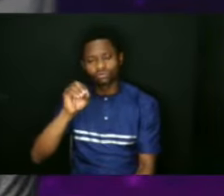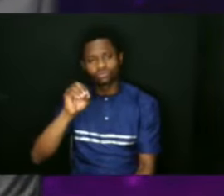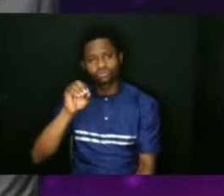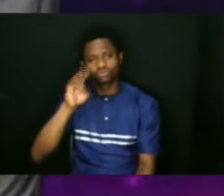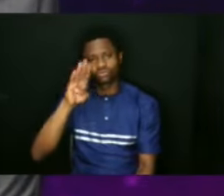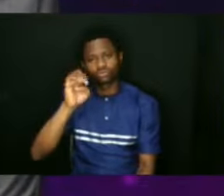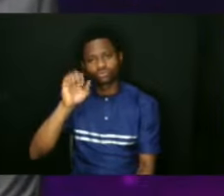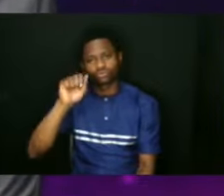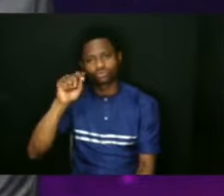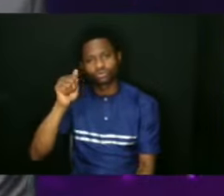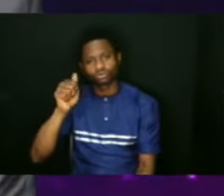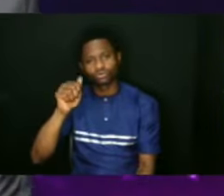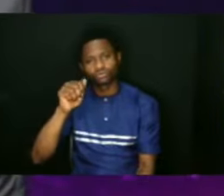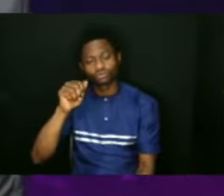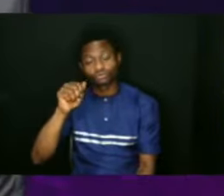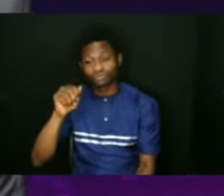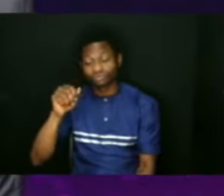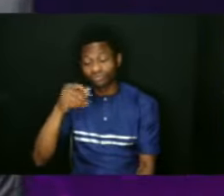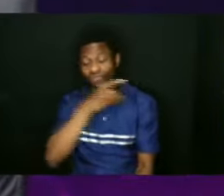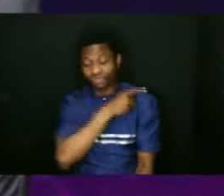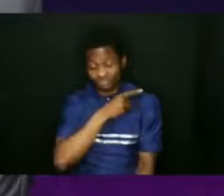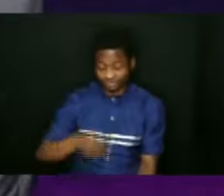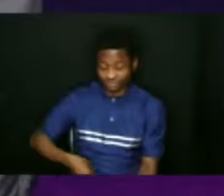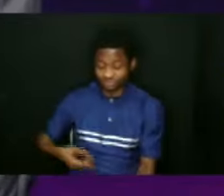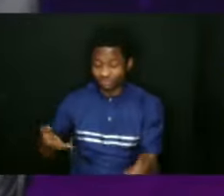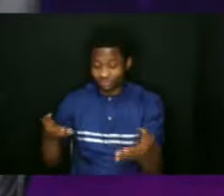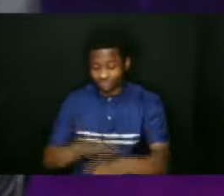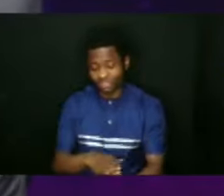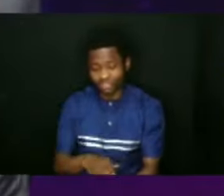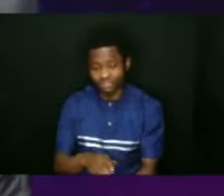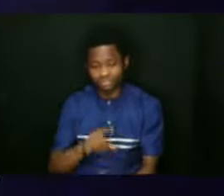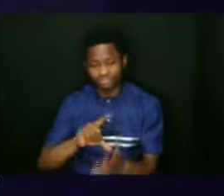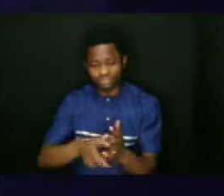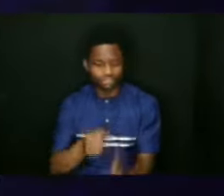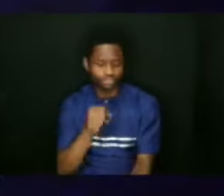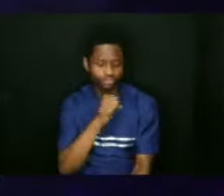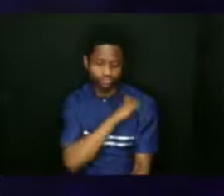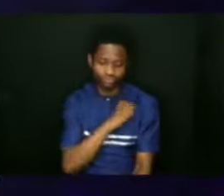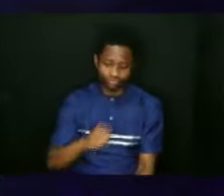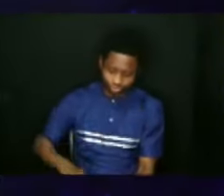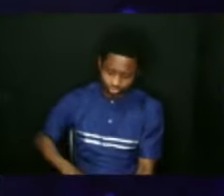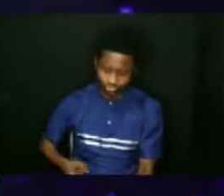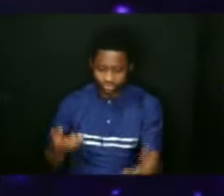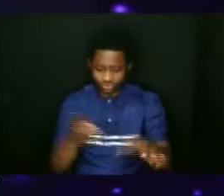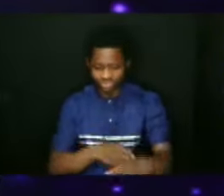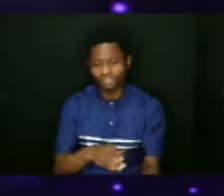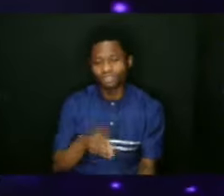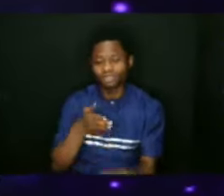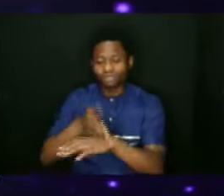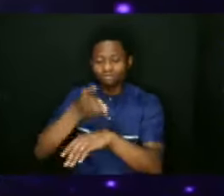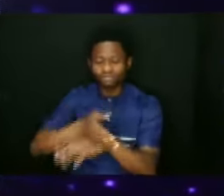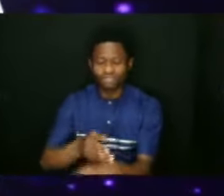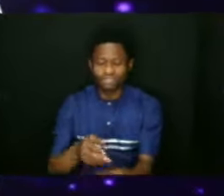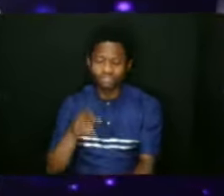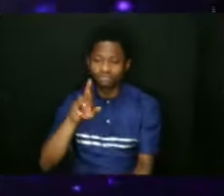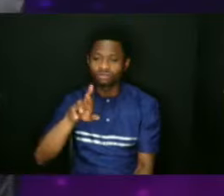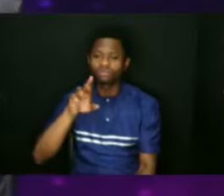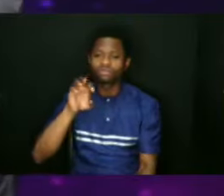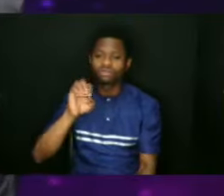David died, but Solomon became king over Israel. David. After Solomon, then came Rehoboam, David king over Israel.